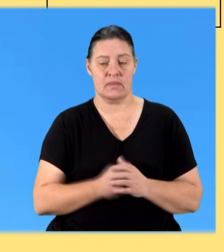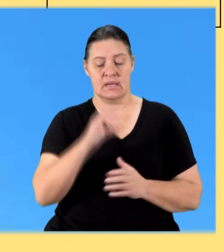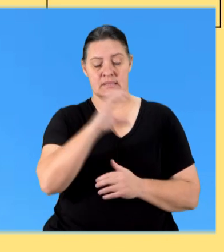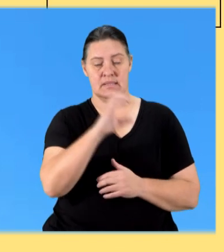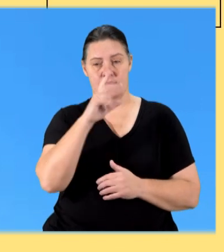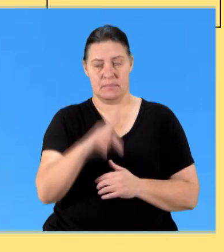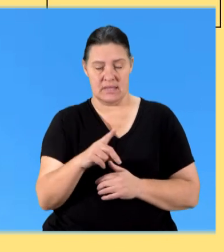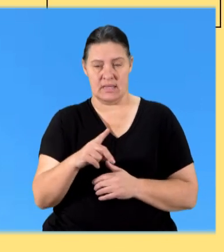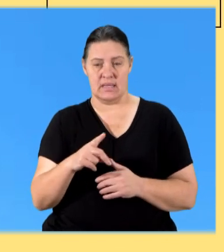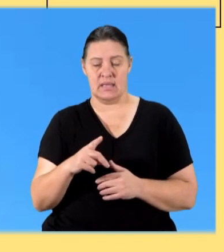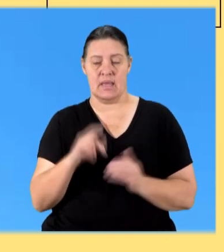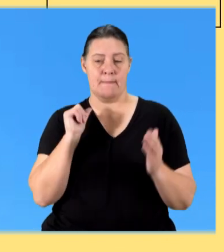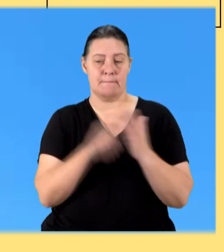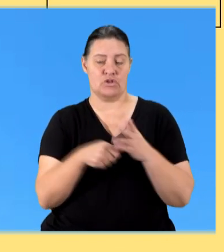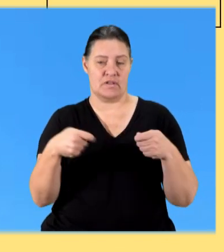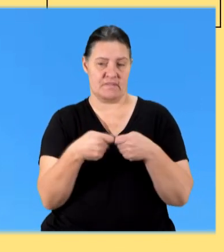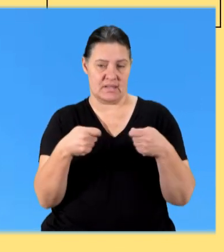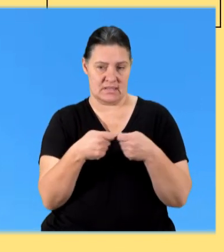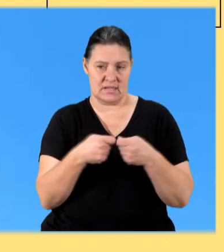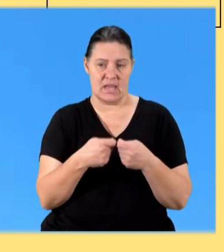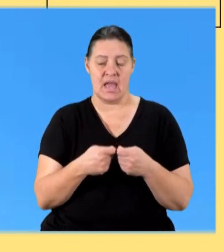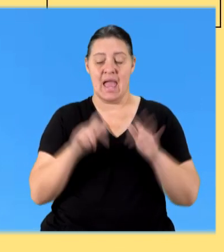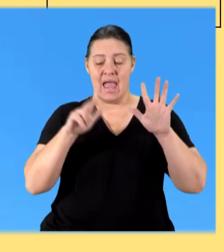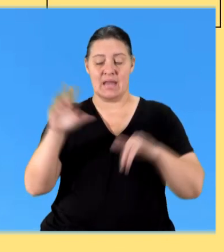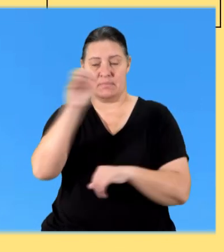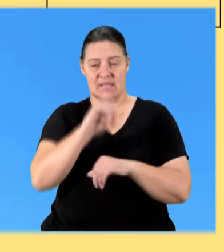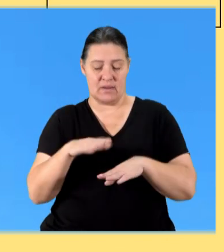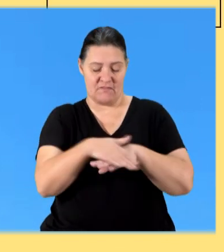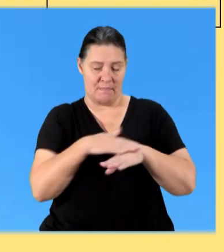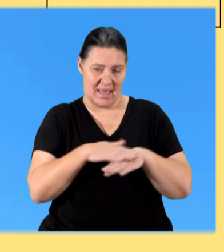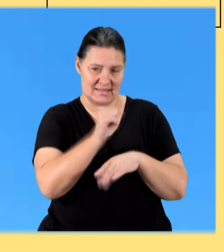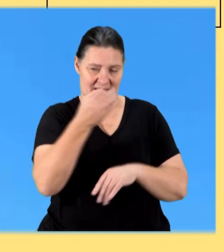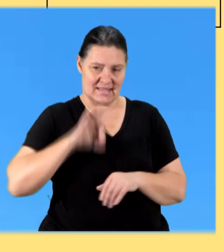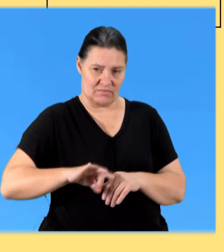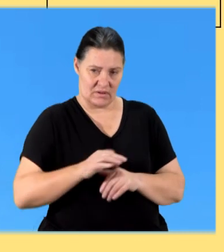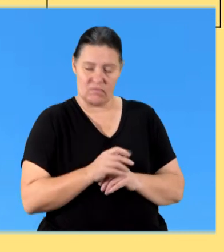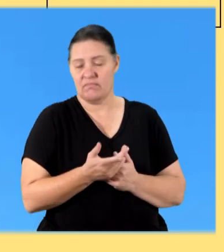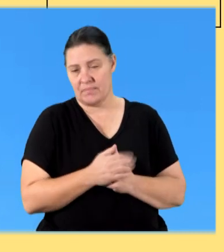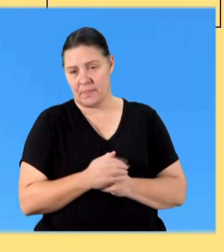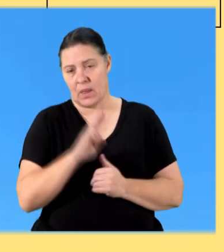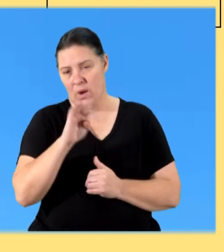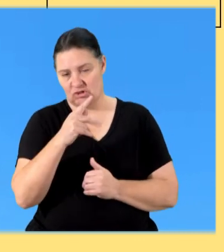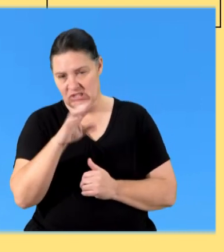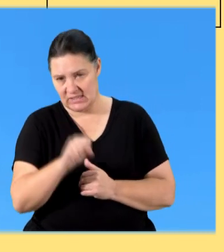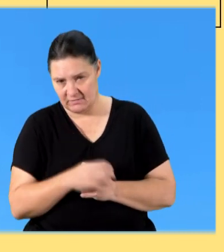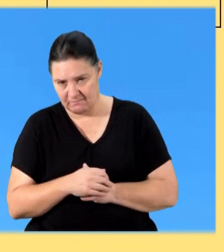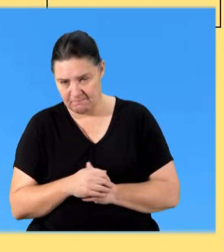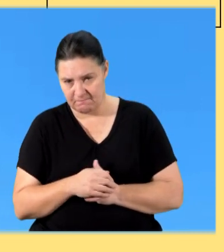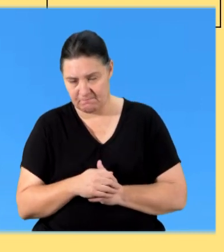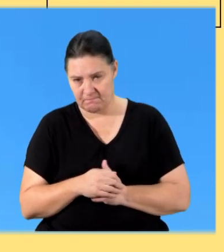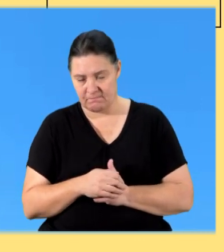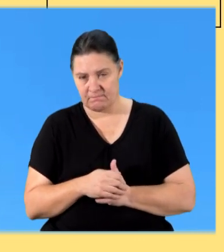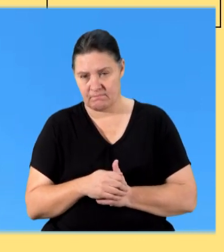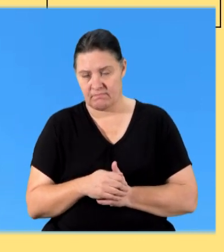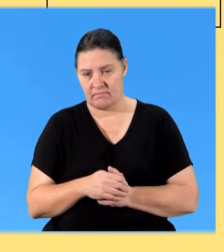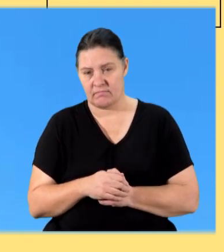CP pension fund, 8% of basic. 8% of basic. 8% of